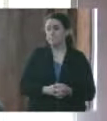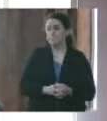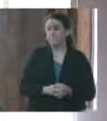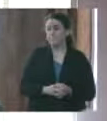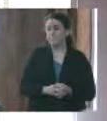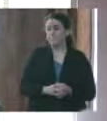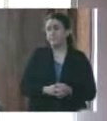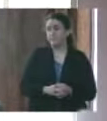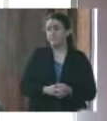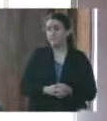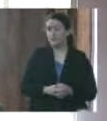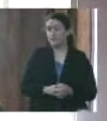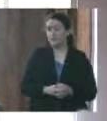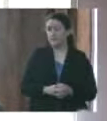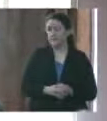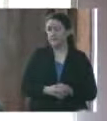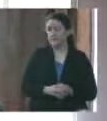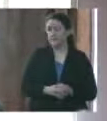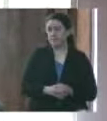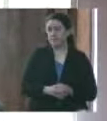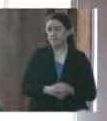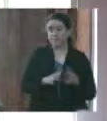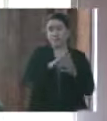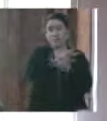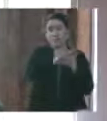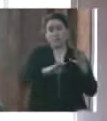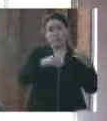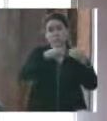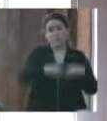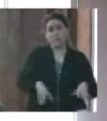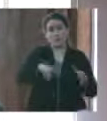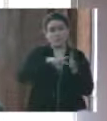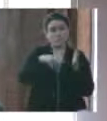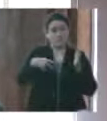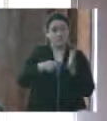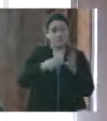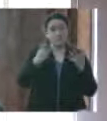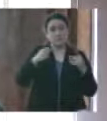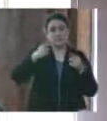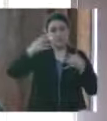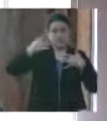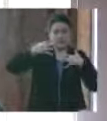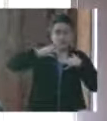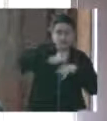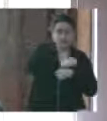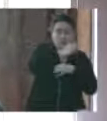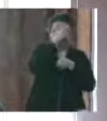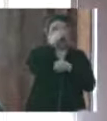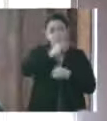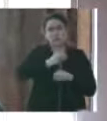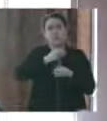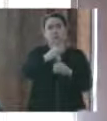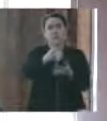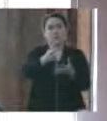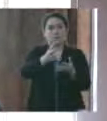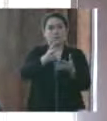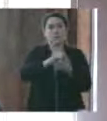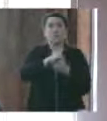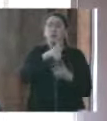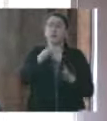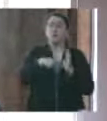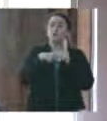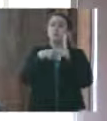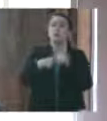these losses mean in human terms, and to present to you some of the implications of these for development